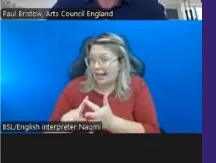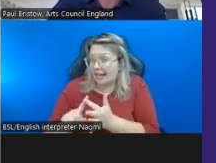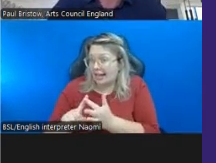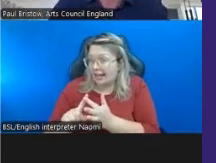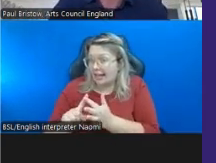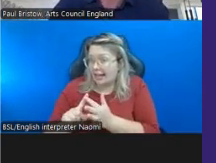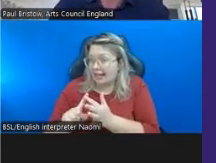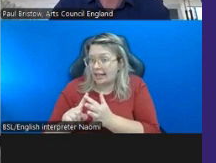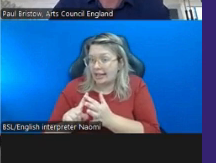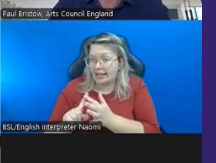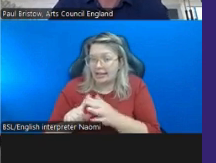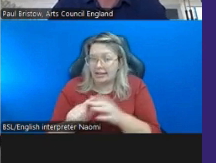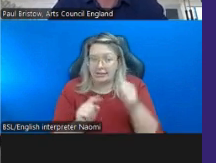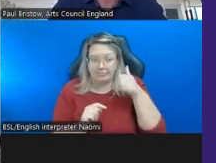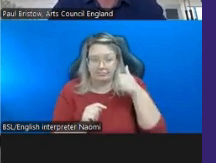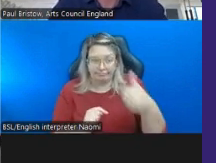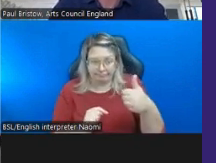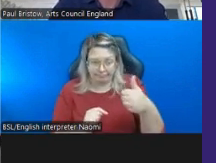Yes, you are